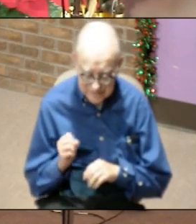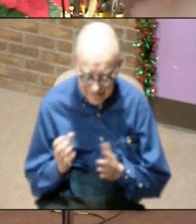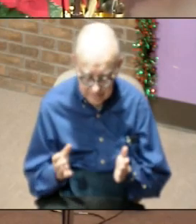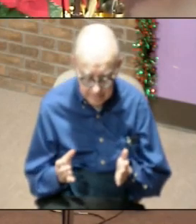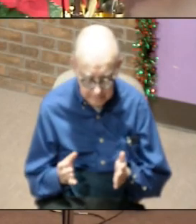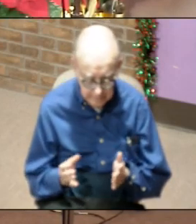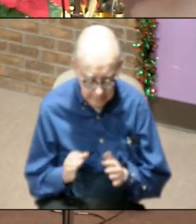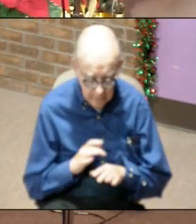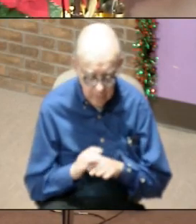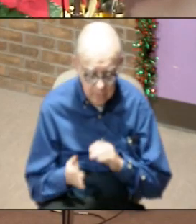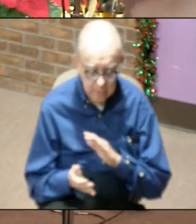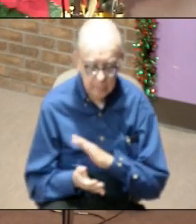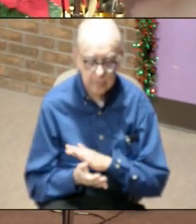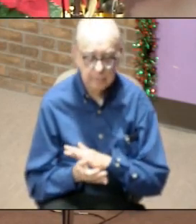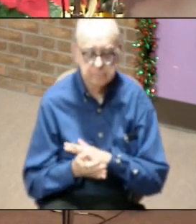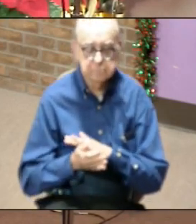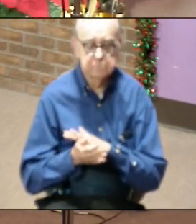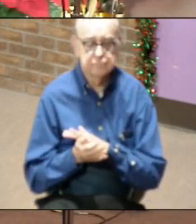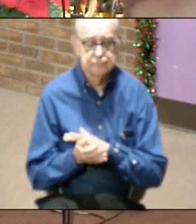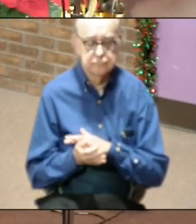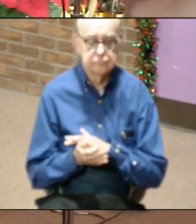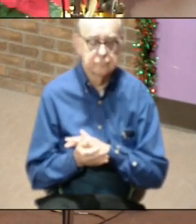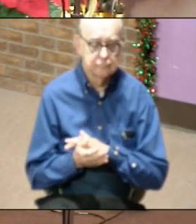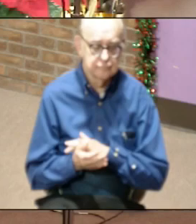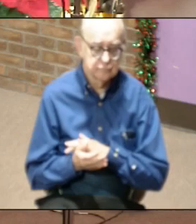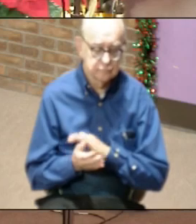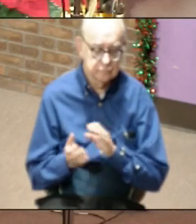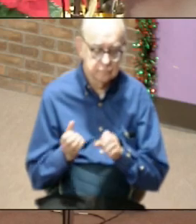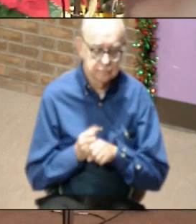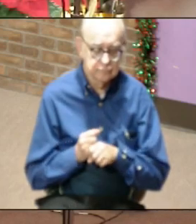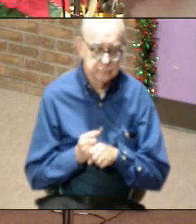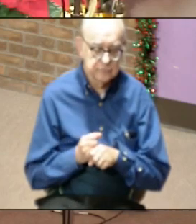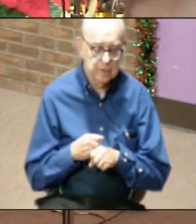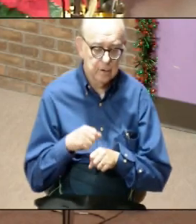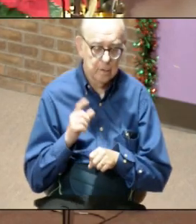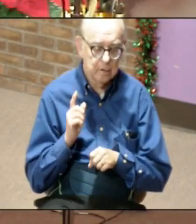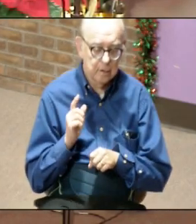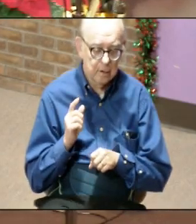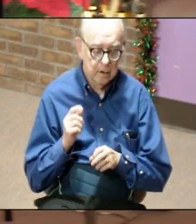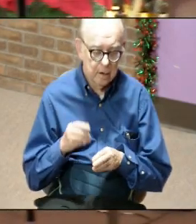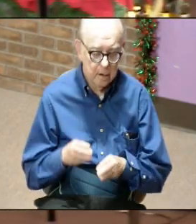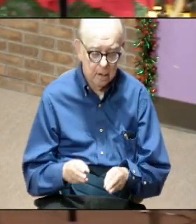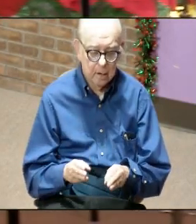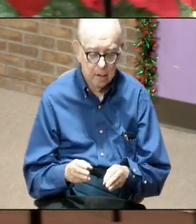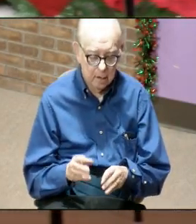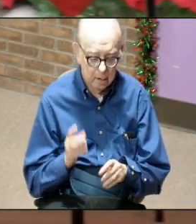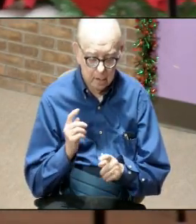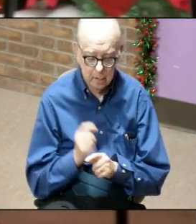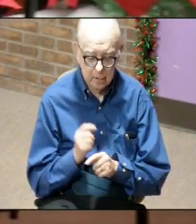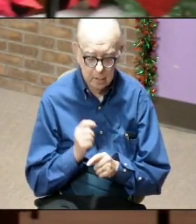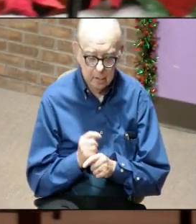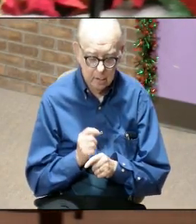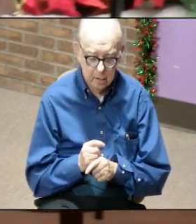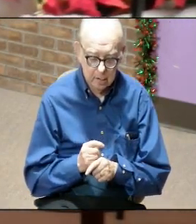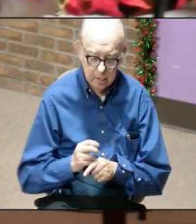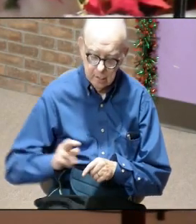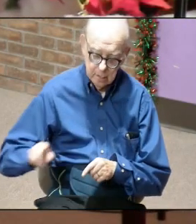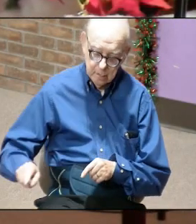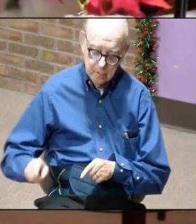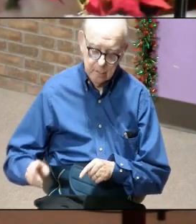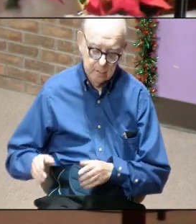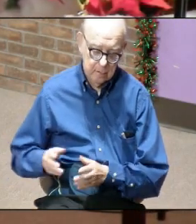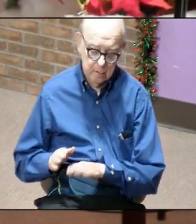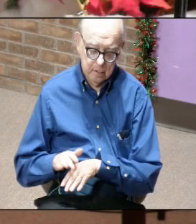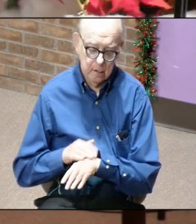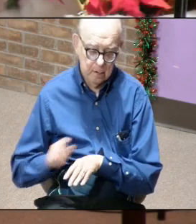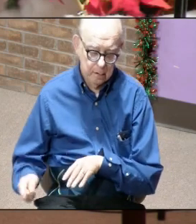Saturday, early in the morning. I get on 129. There's a truck over here on my right side that's going